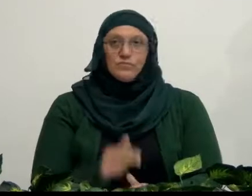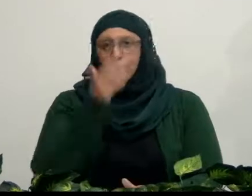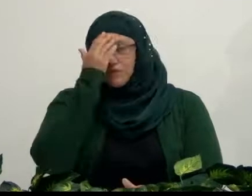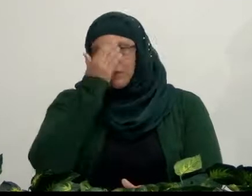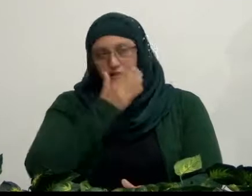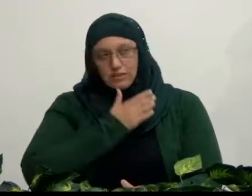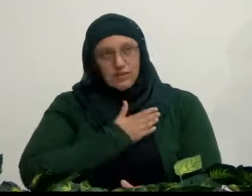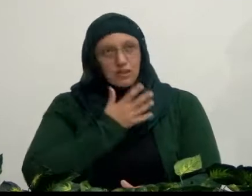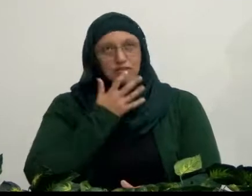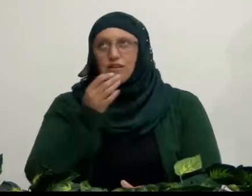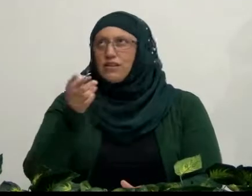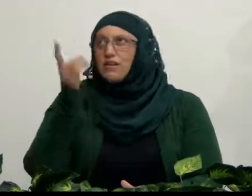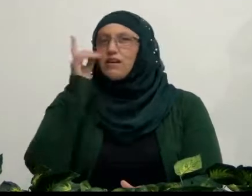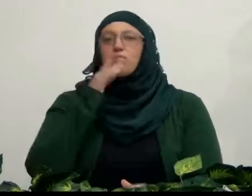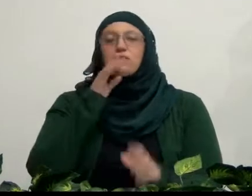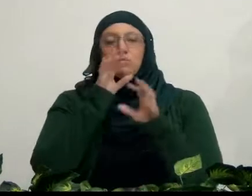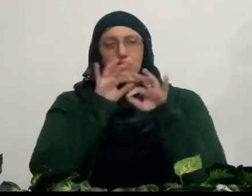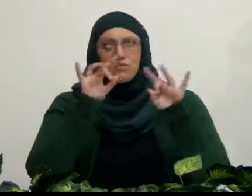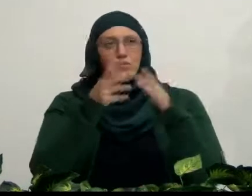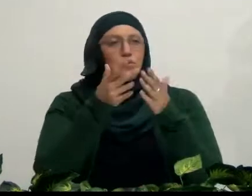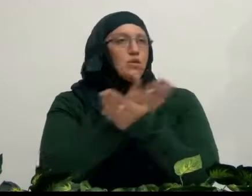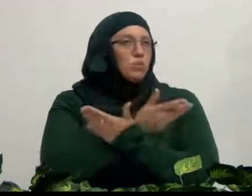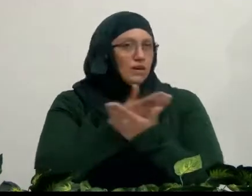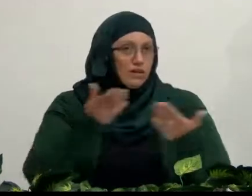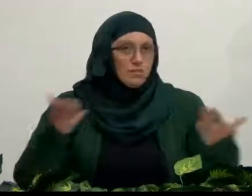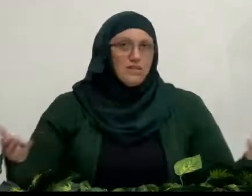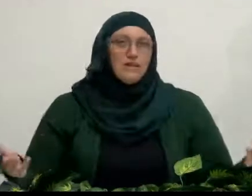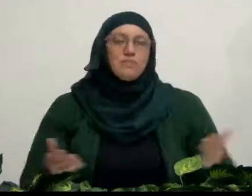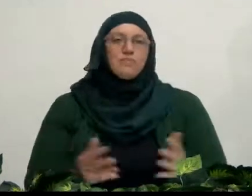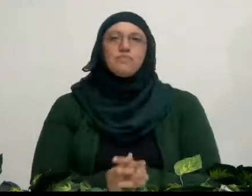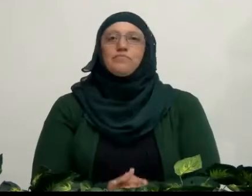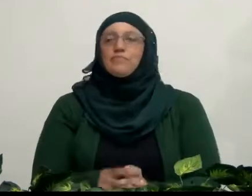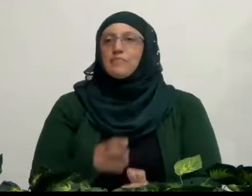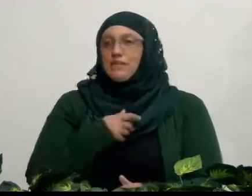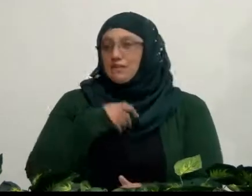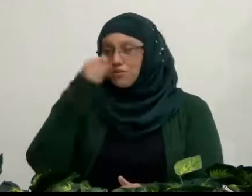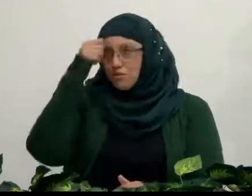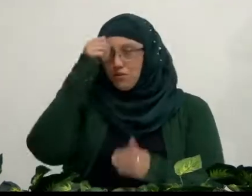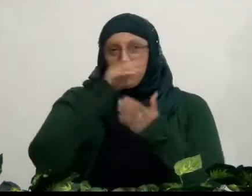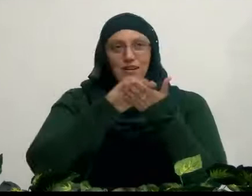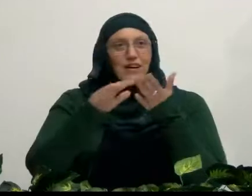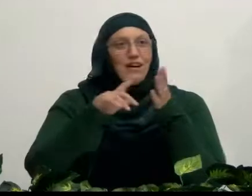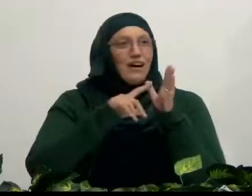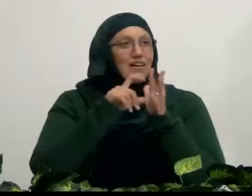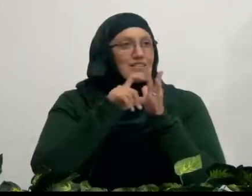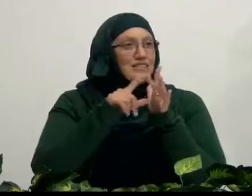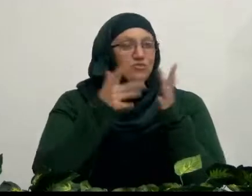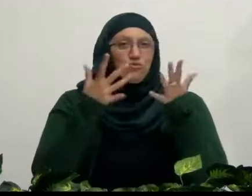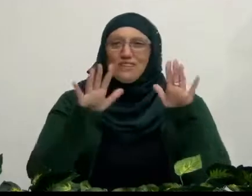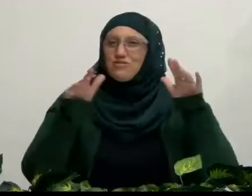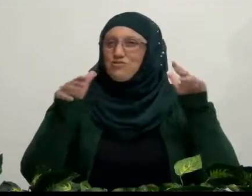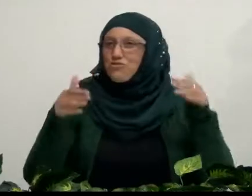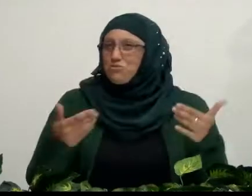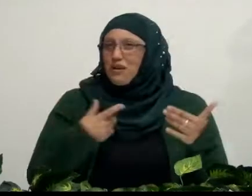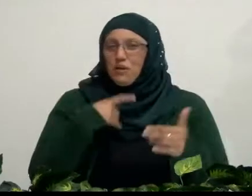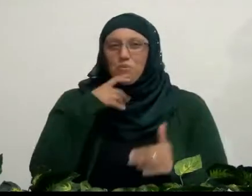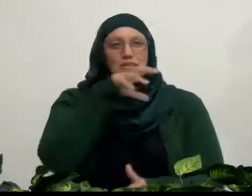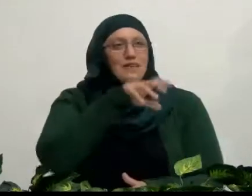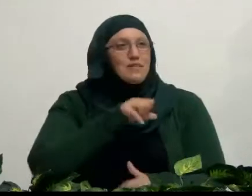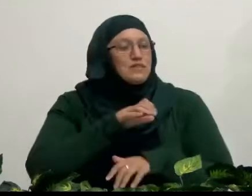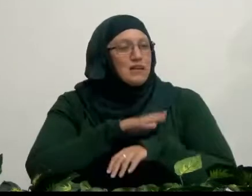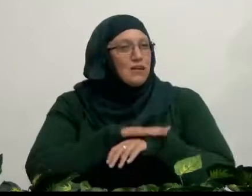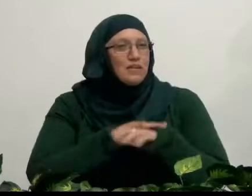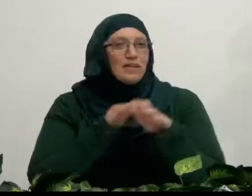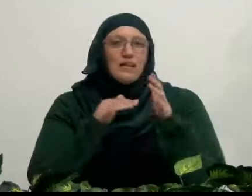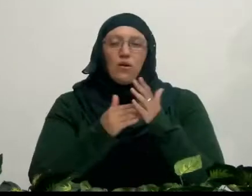Assalamu alaikum jamian wa rahmatullahi wa barakatuh. I know that Hadi's already given you an introduction and a welcome and everything, but I'll take this opportunity